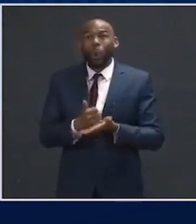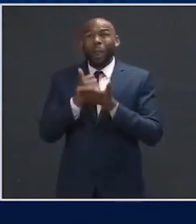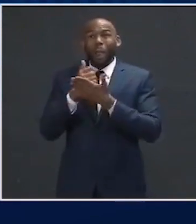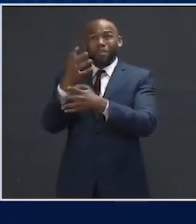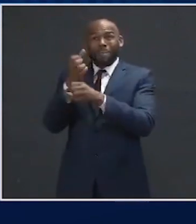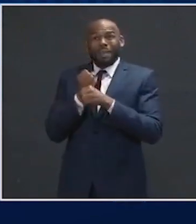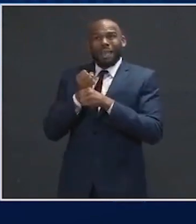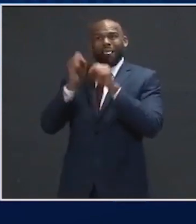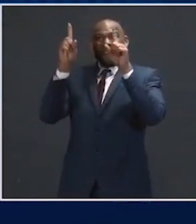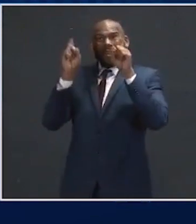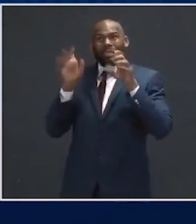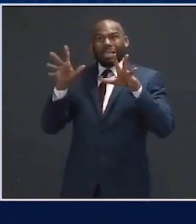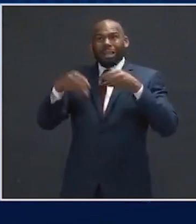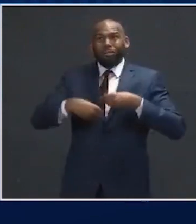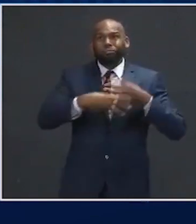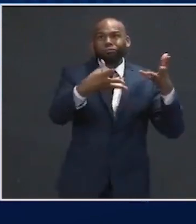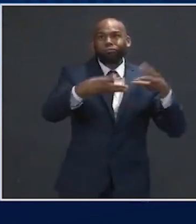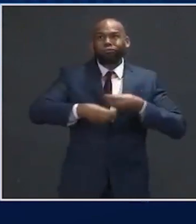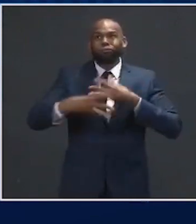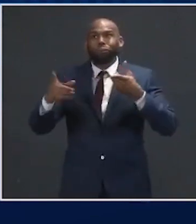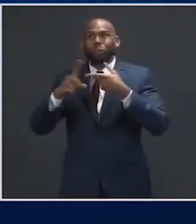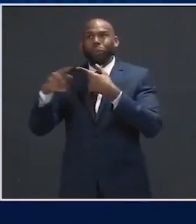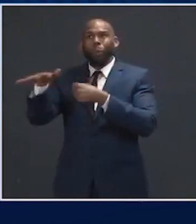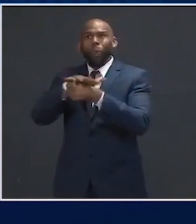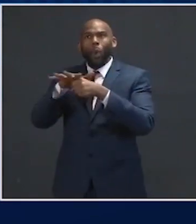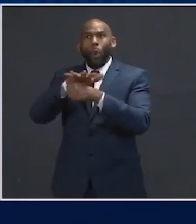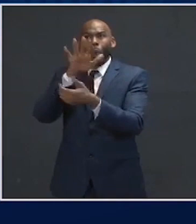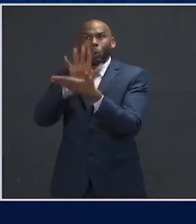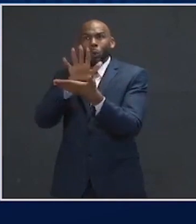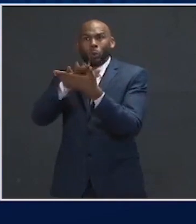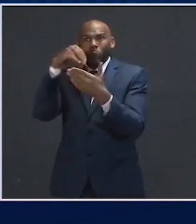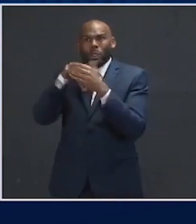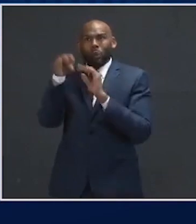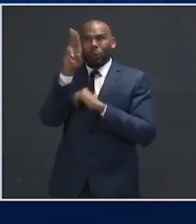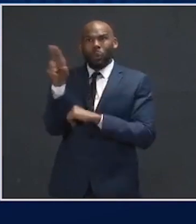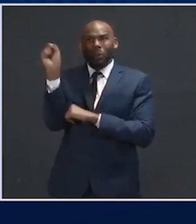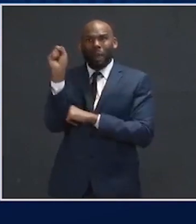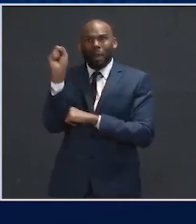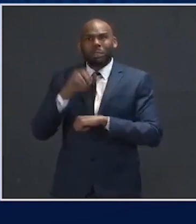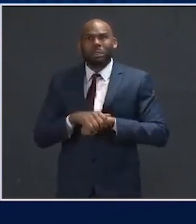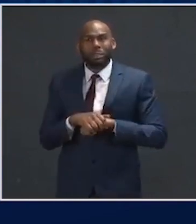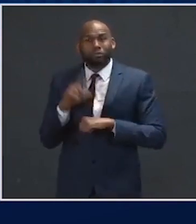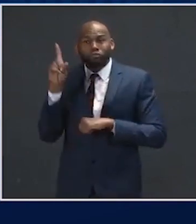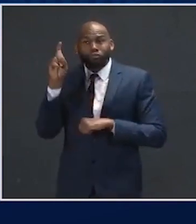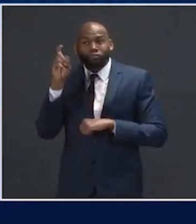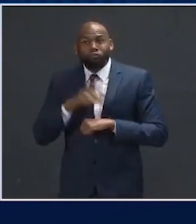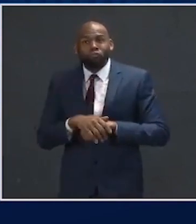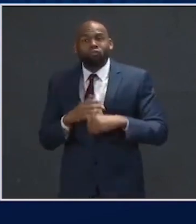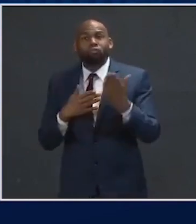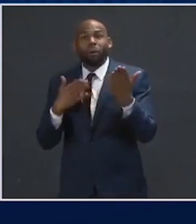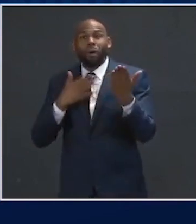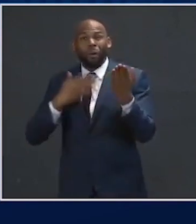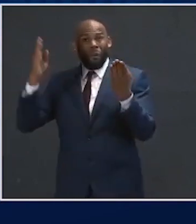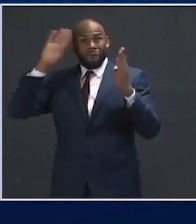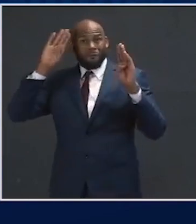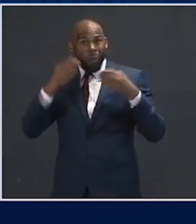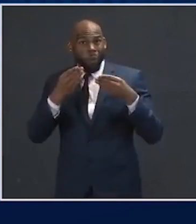to local school systems within the states? Well, our focus really at this point in time